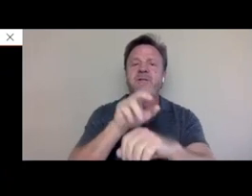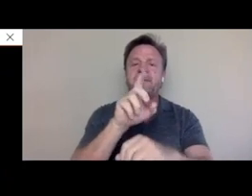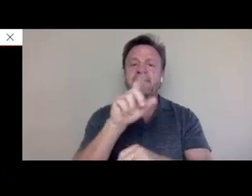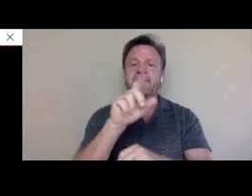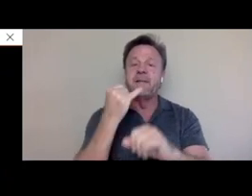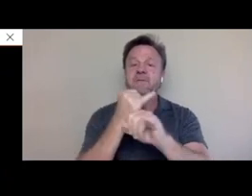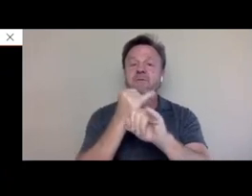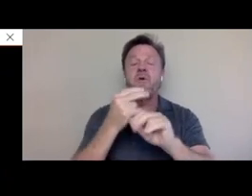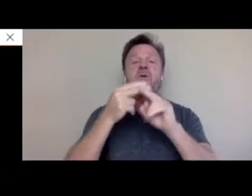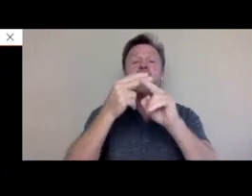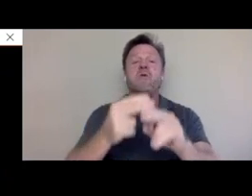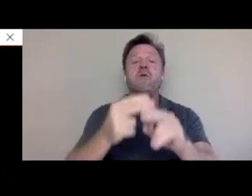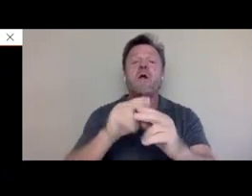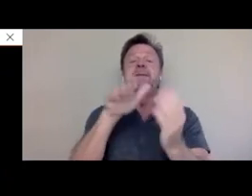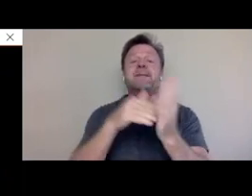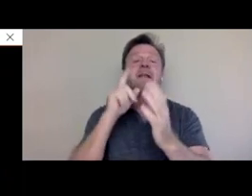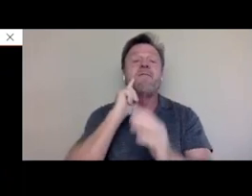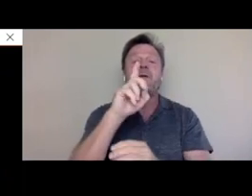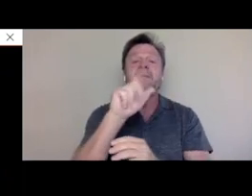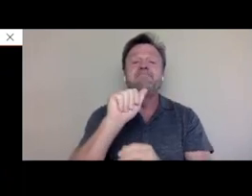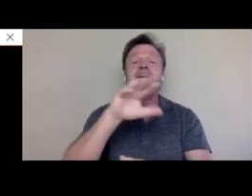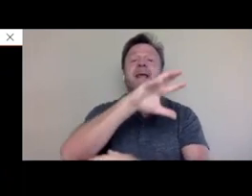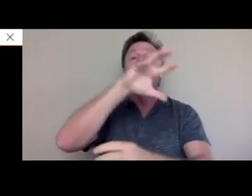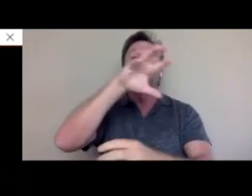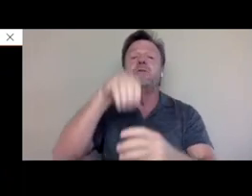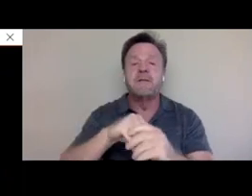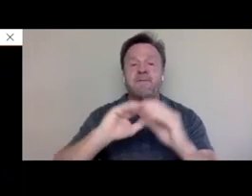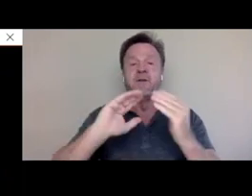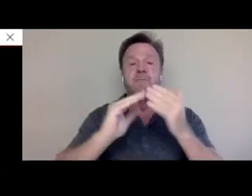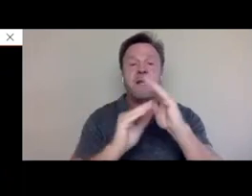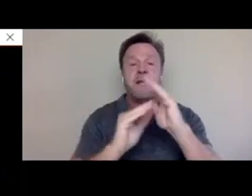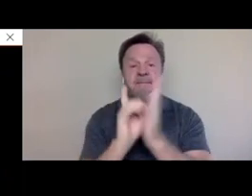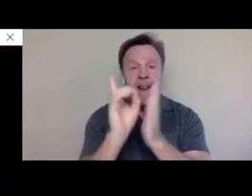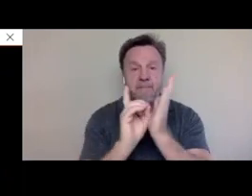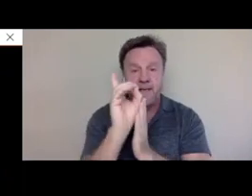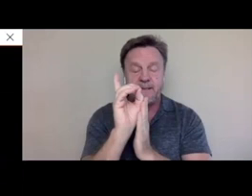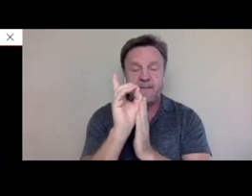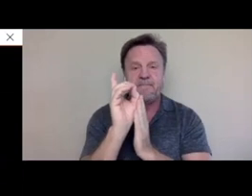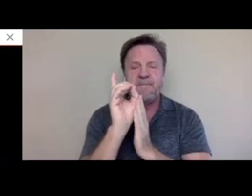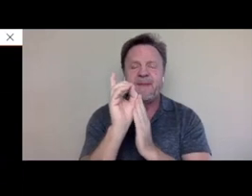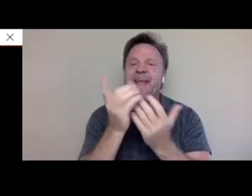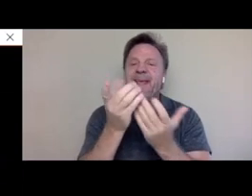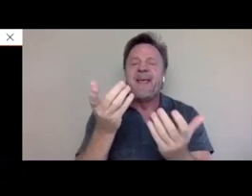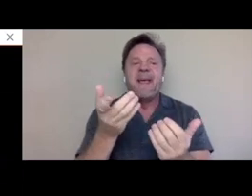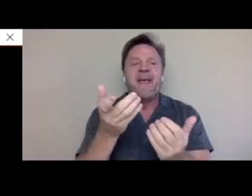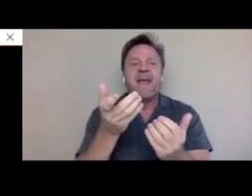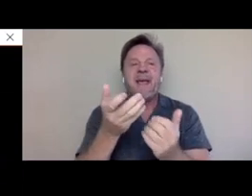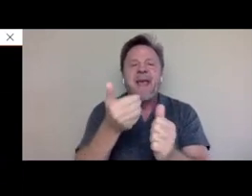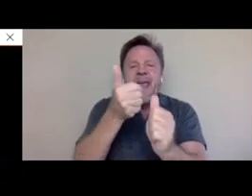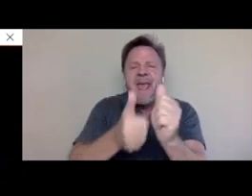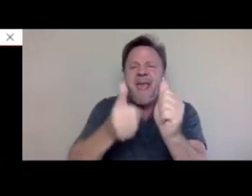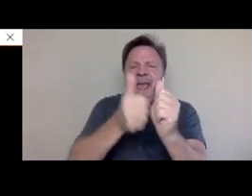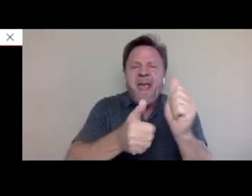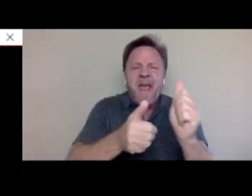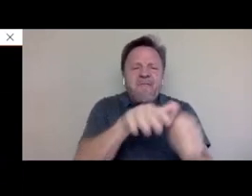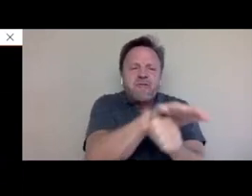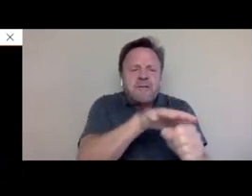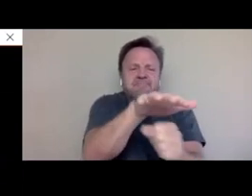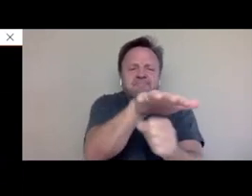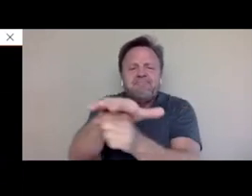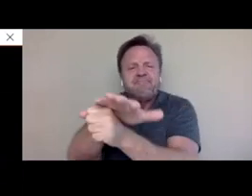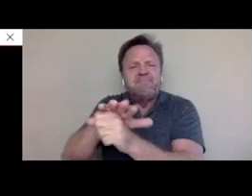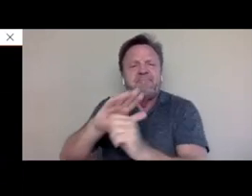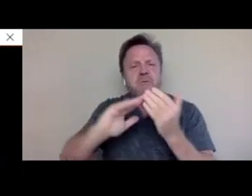the Center for Disability Inclusive Community Development. You know, every field, every community has its